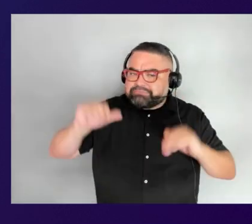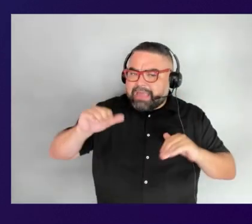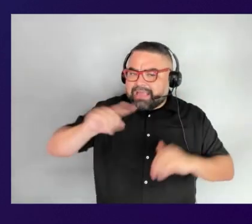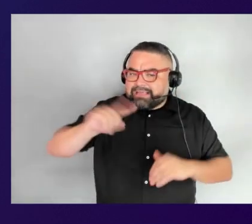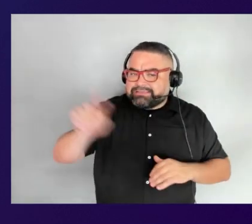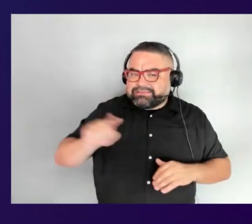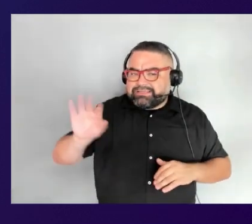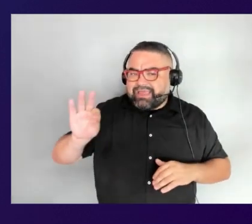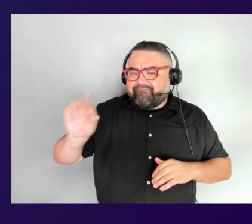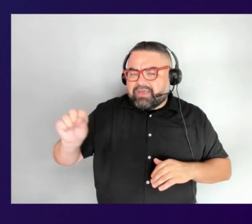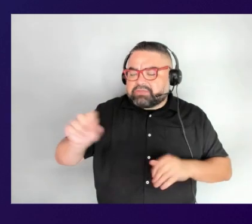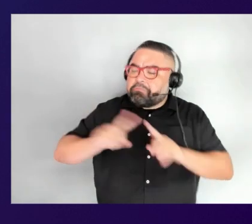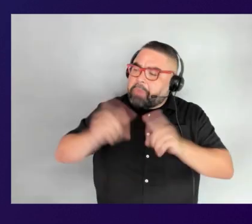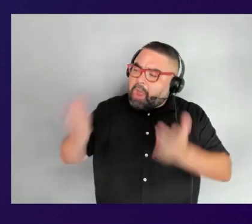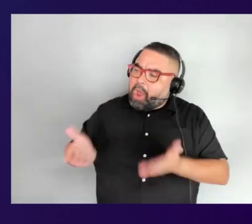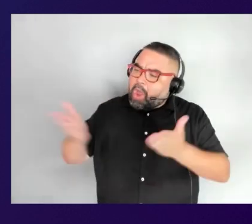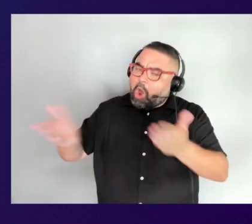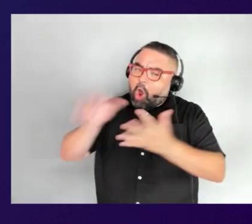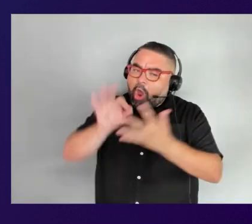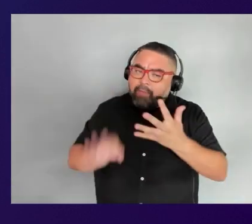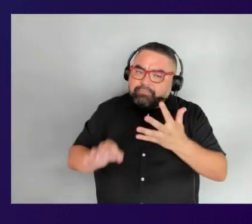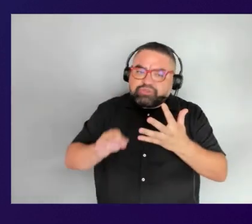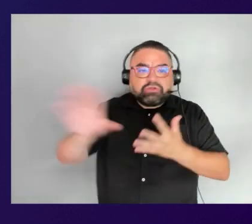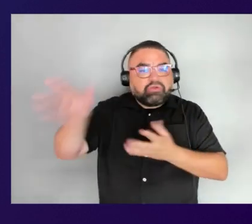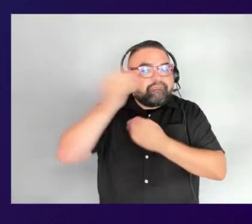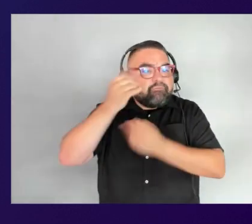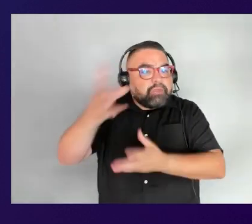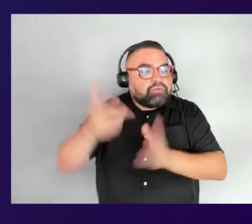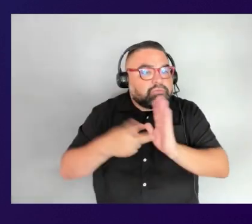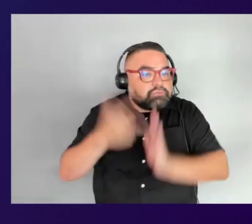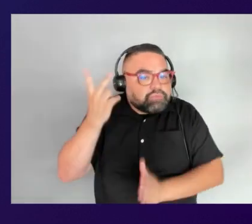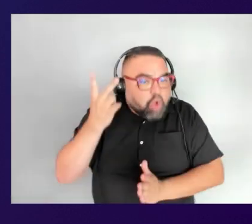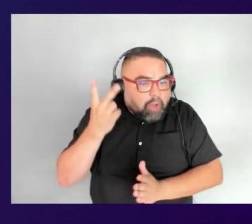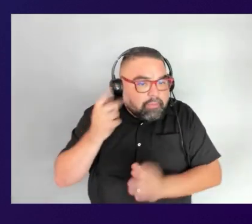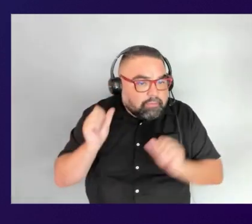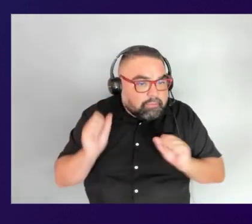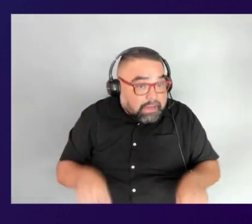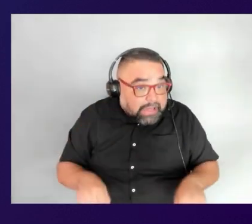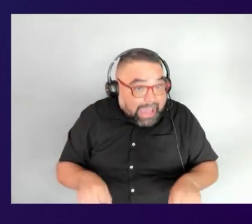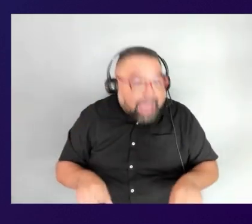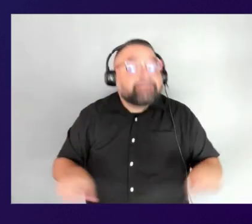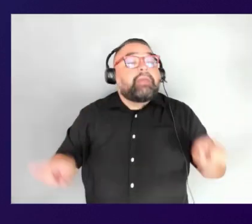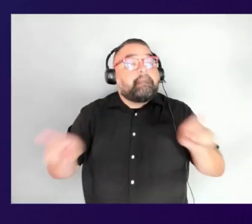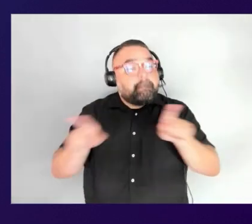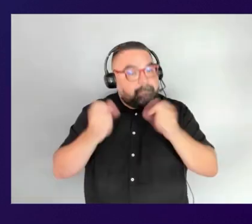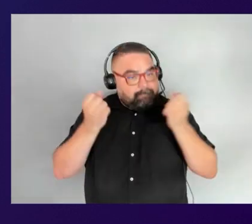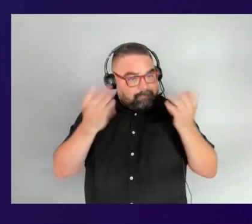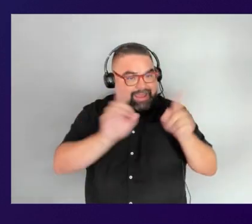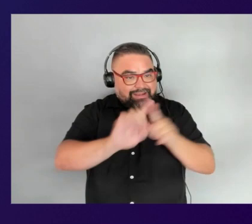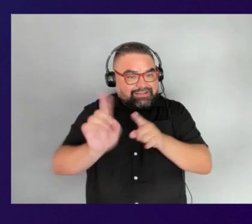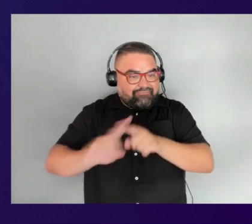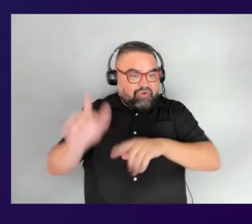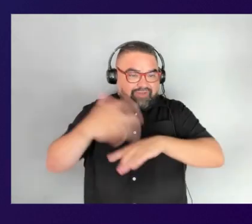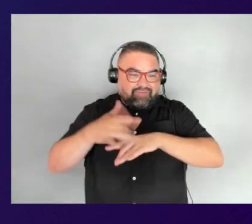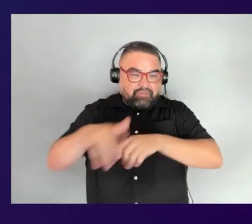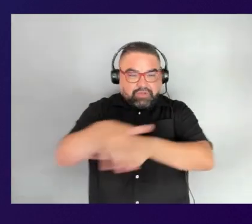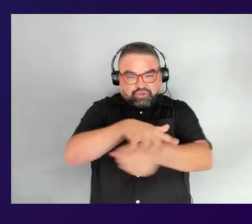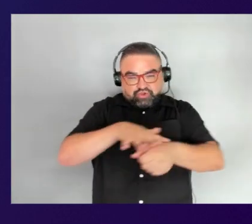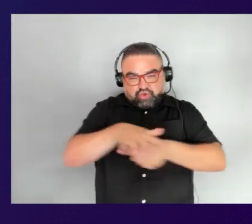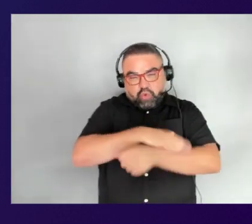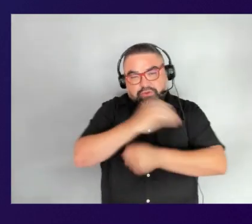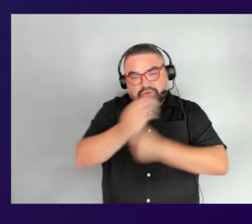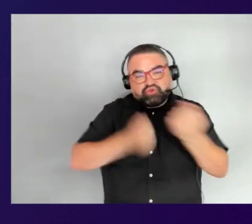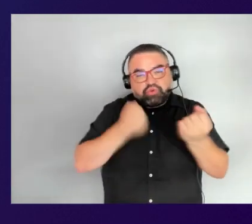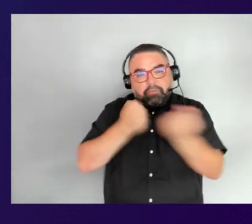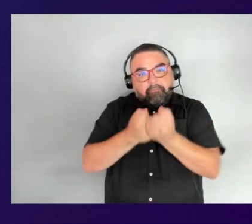gives customers the option to have their data replicated, highly available across multiple availability zones to support some of these more mission critical,